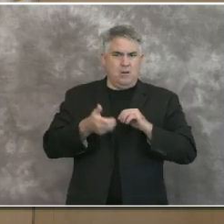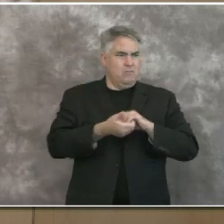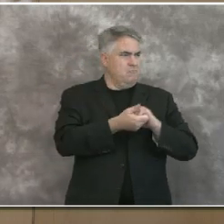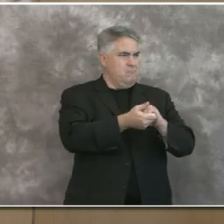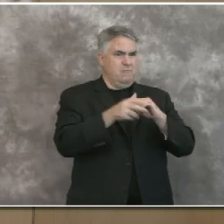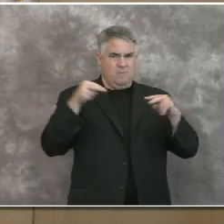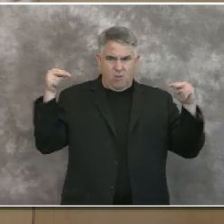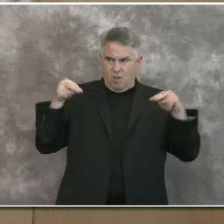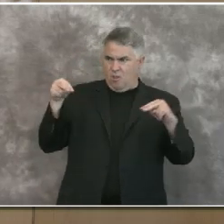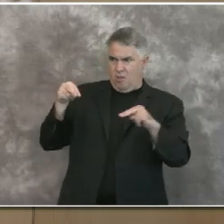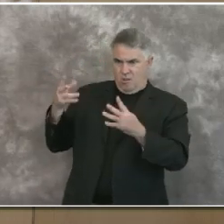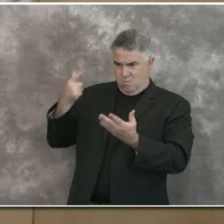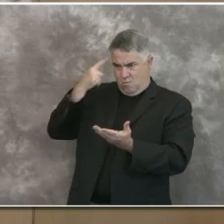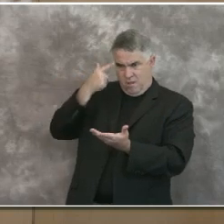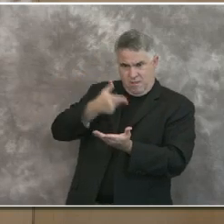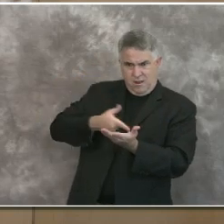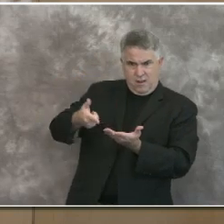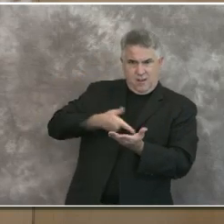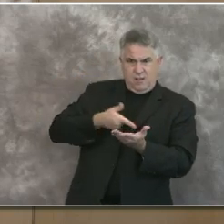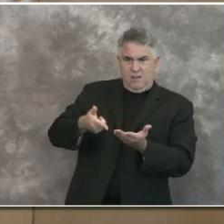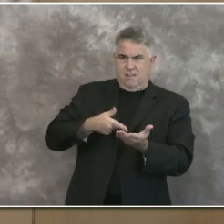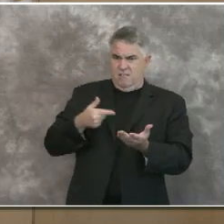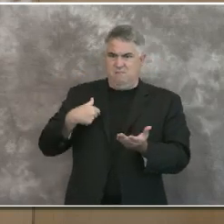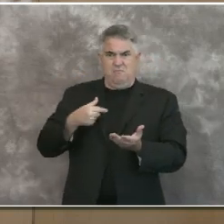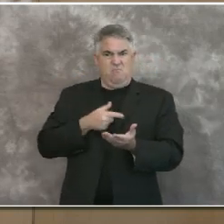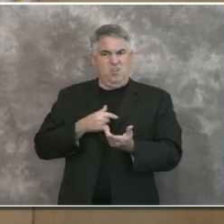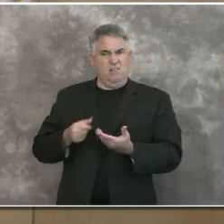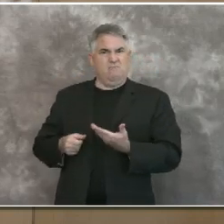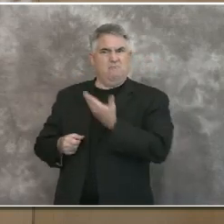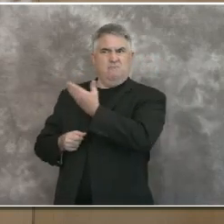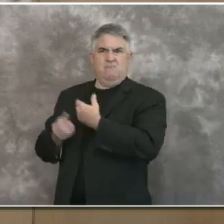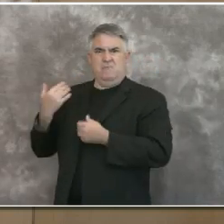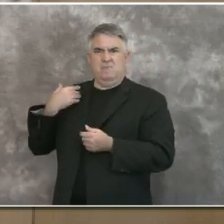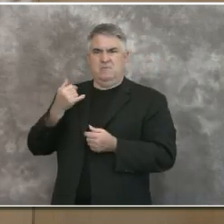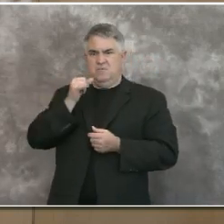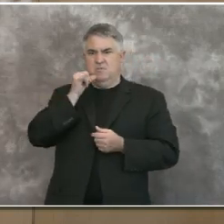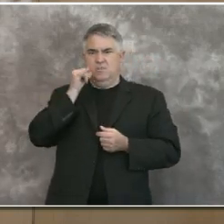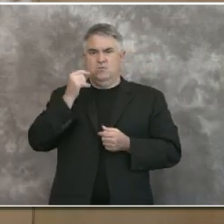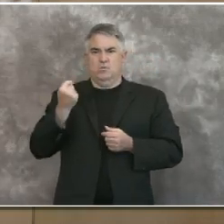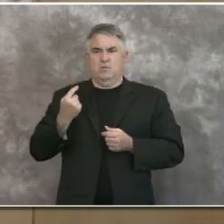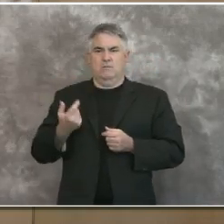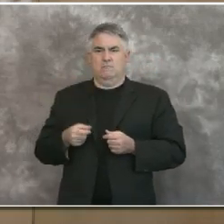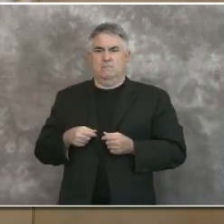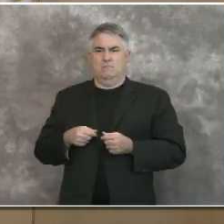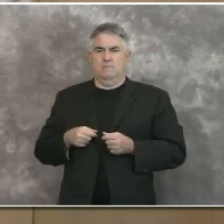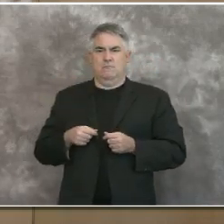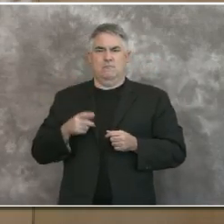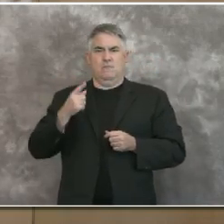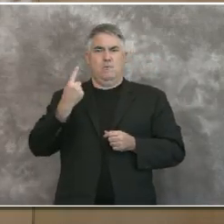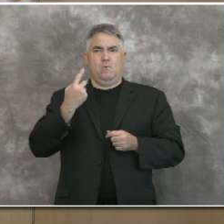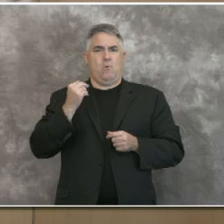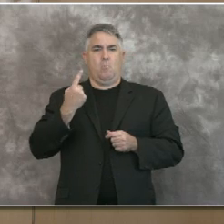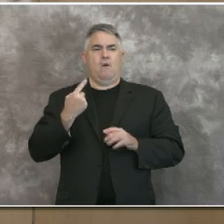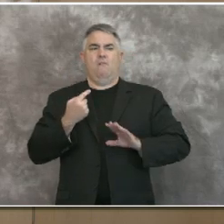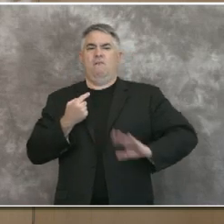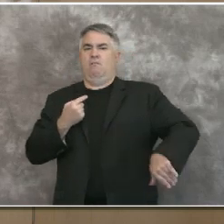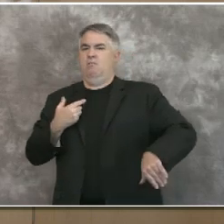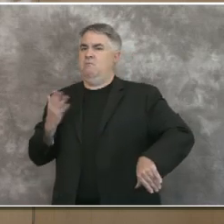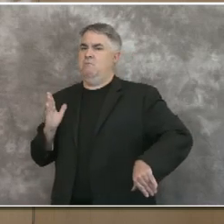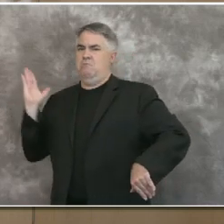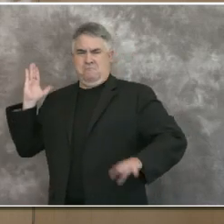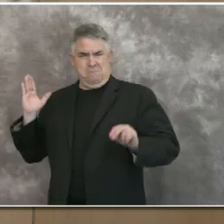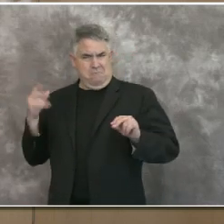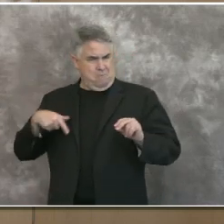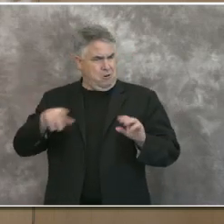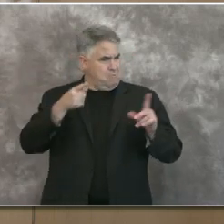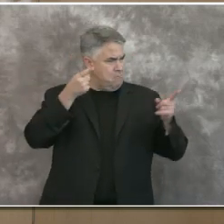it on Tuesday evening. So that is so no one was left out. The information was shared as soon as